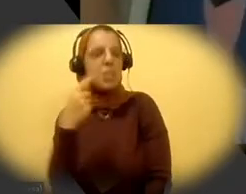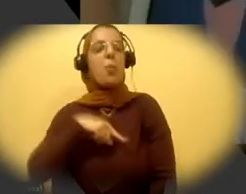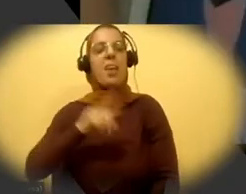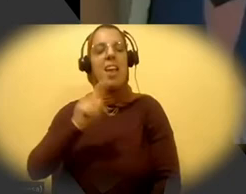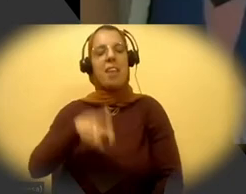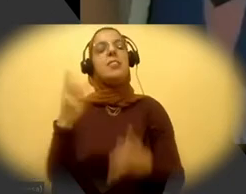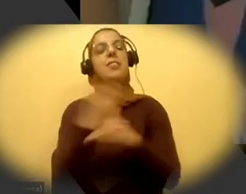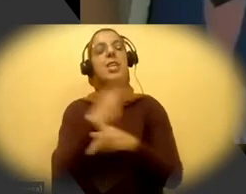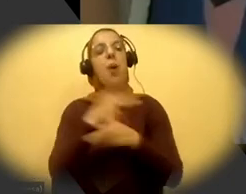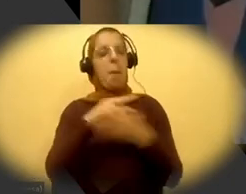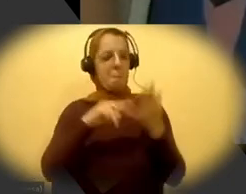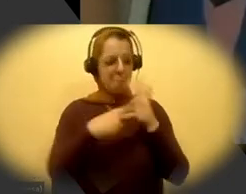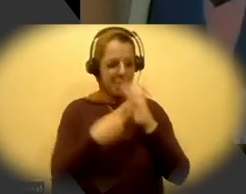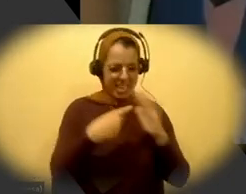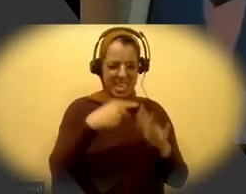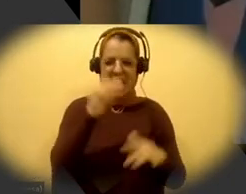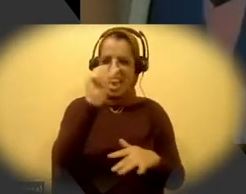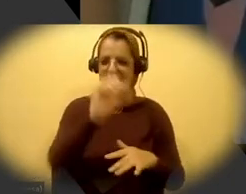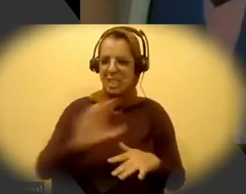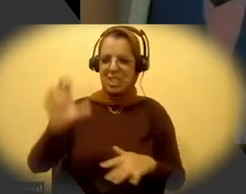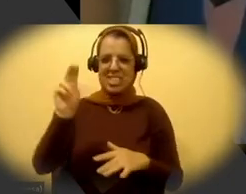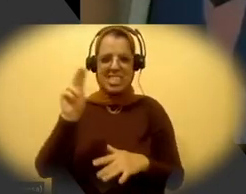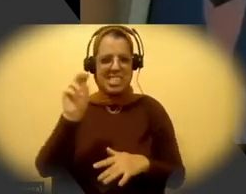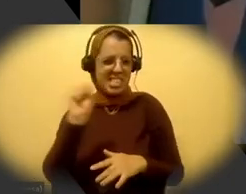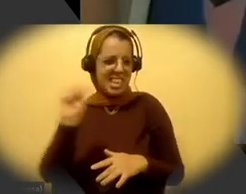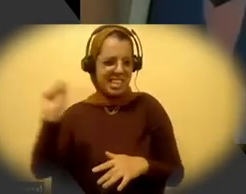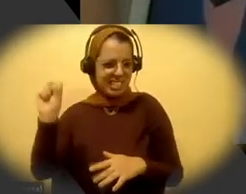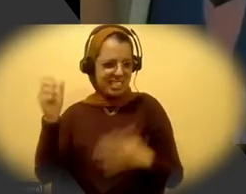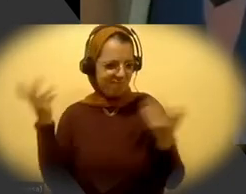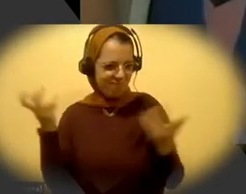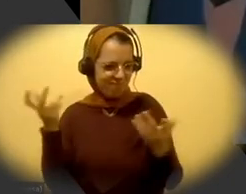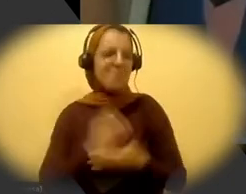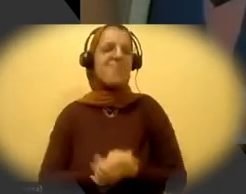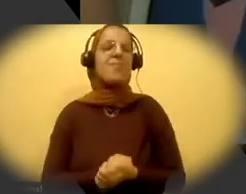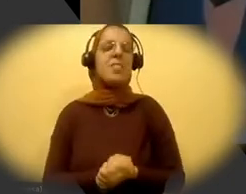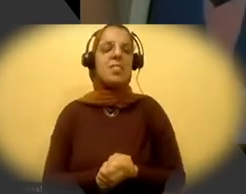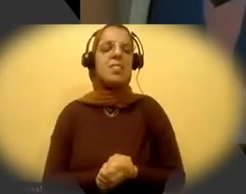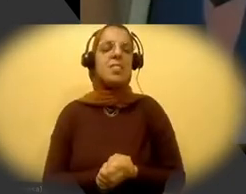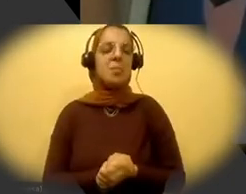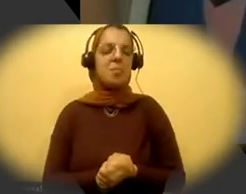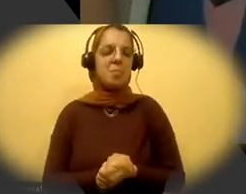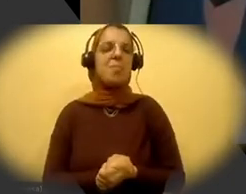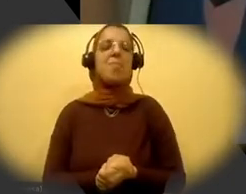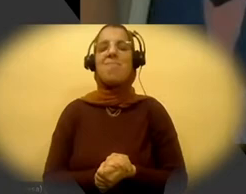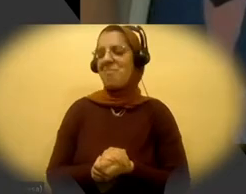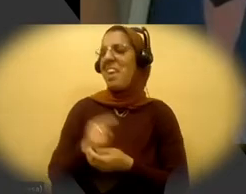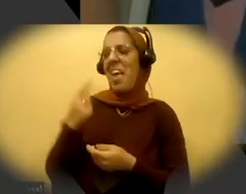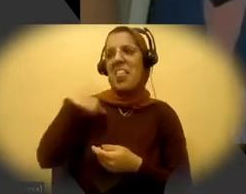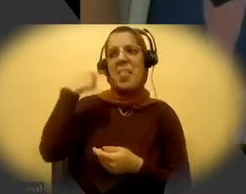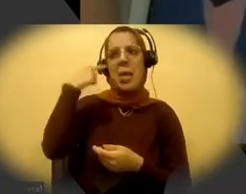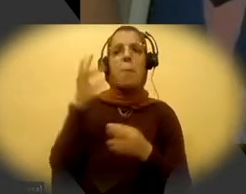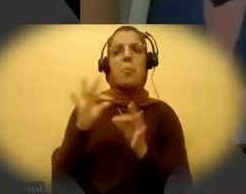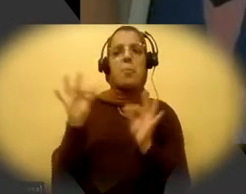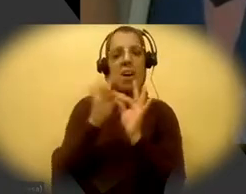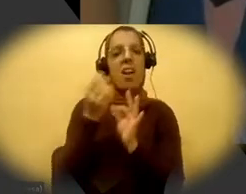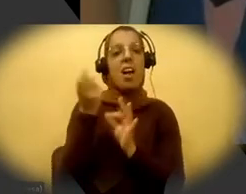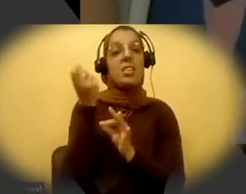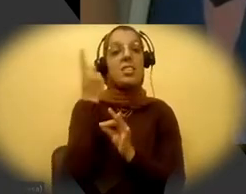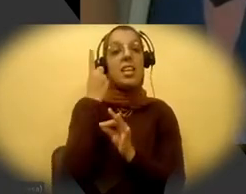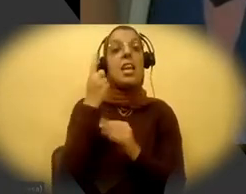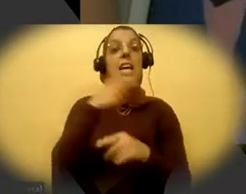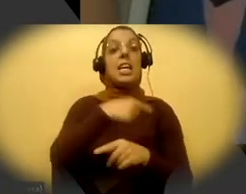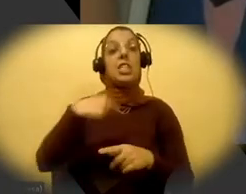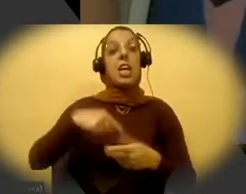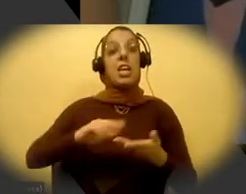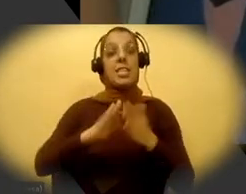Mm-hmm. Yeah, like I think, it's important to consider that Chinatown was built by working class